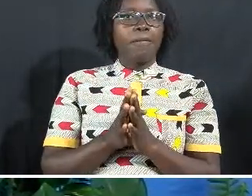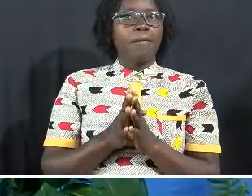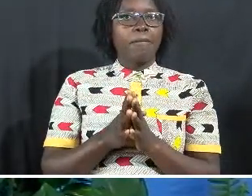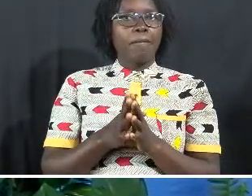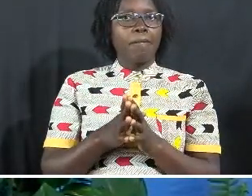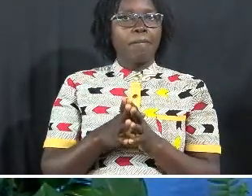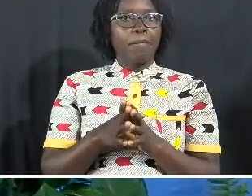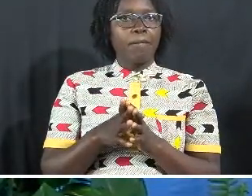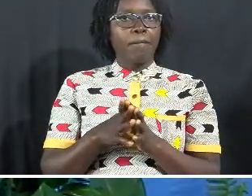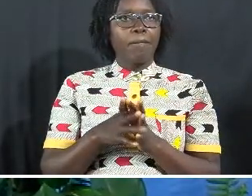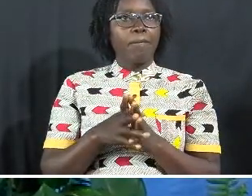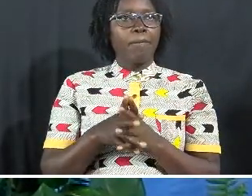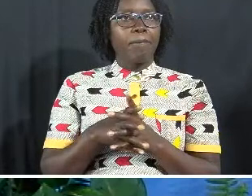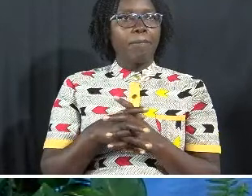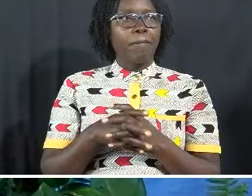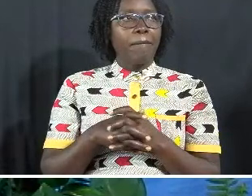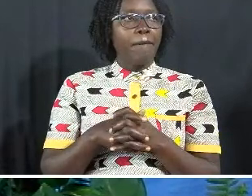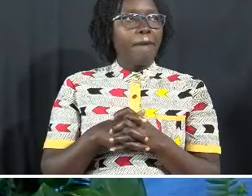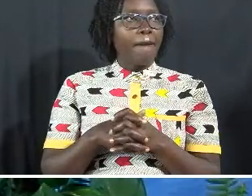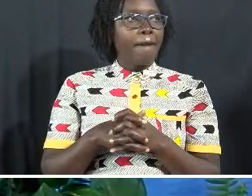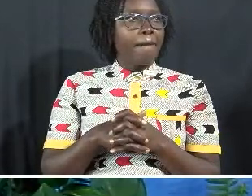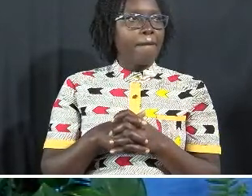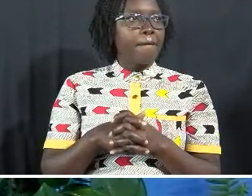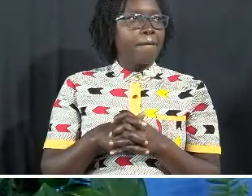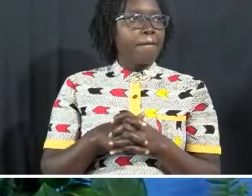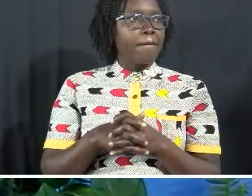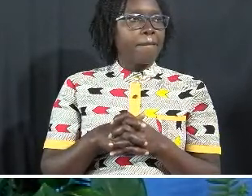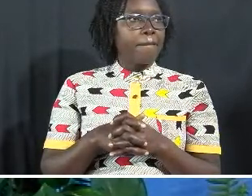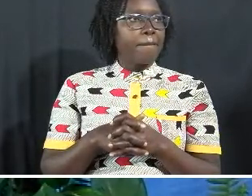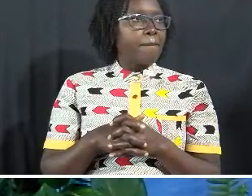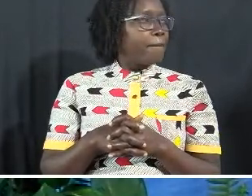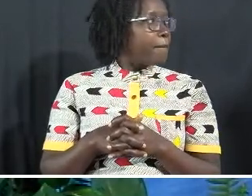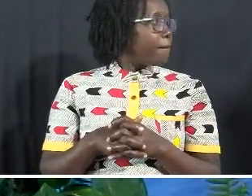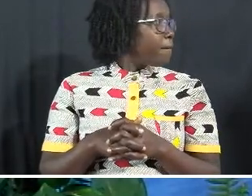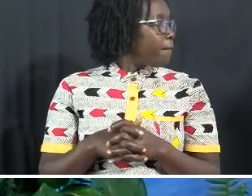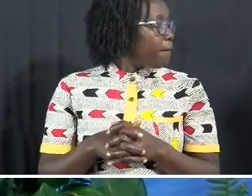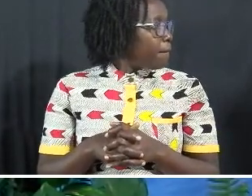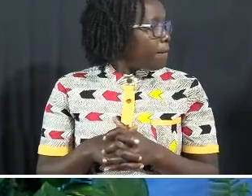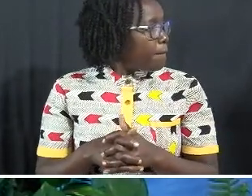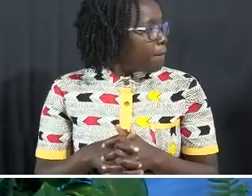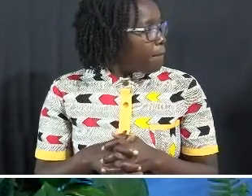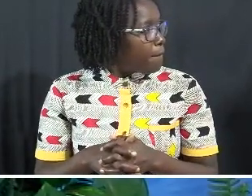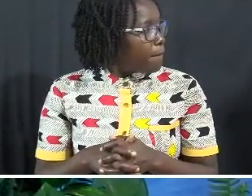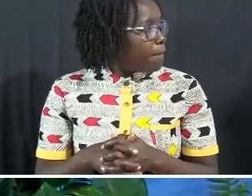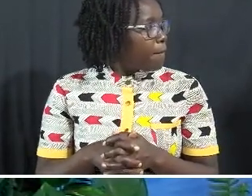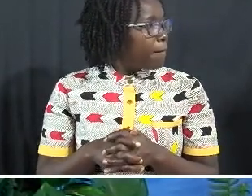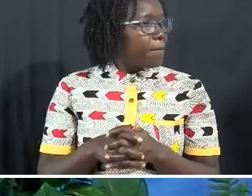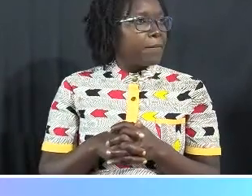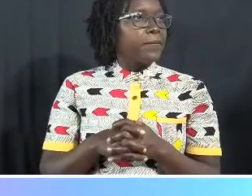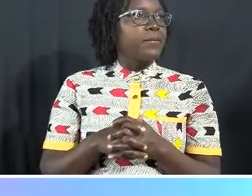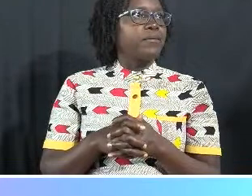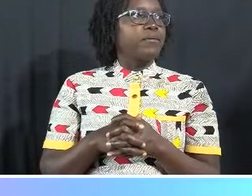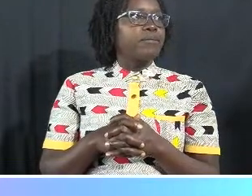you are giving now, just come. Just come, my sister. Thank you for coming. You are ja.